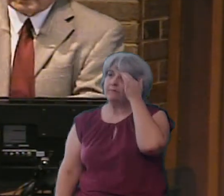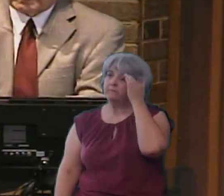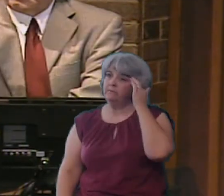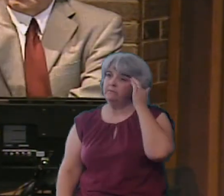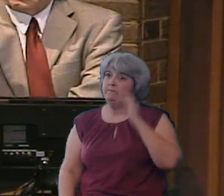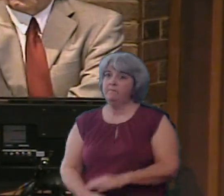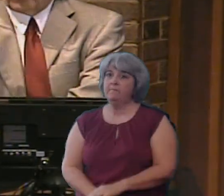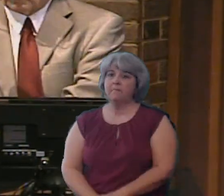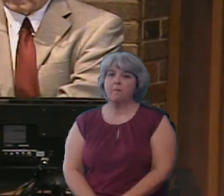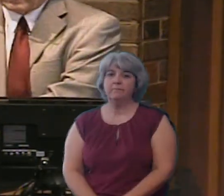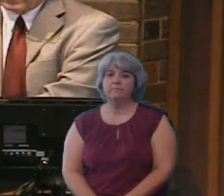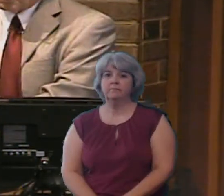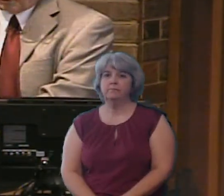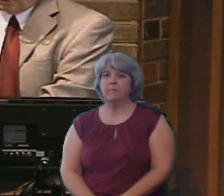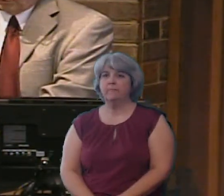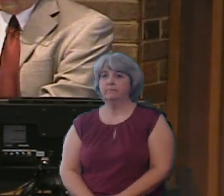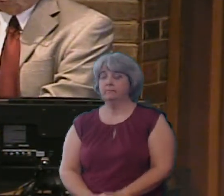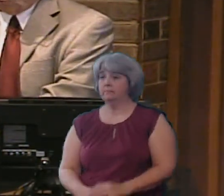And now